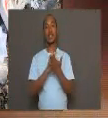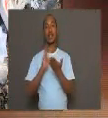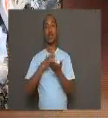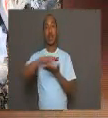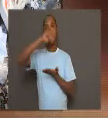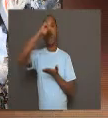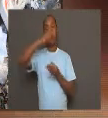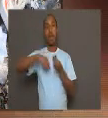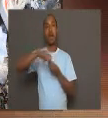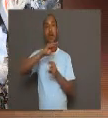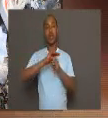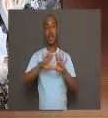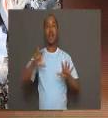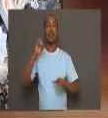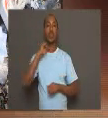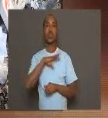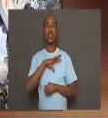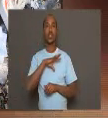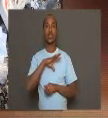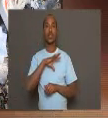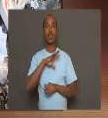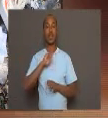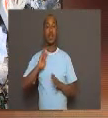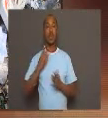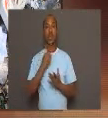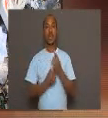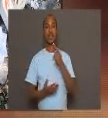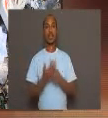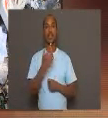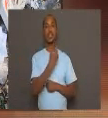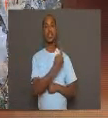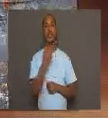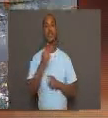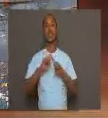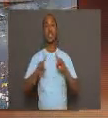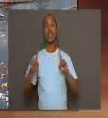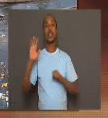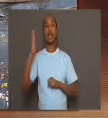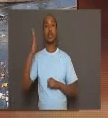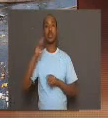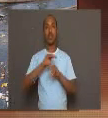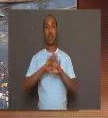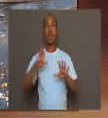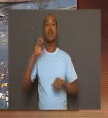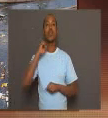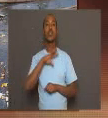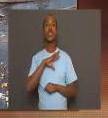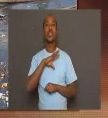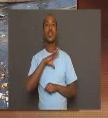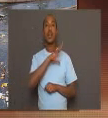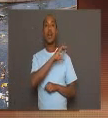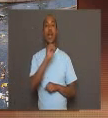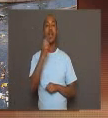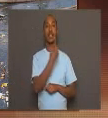we learned about land pollution. We discussed some of the different types of land